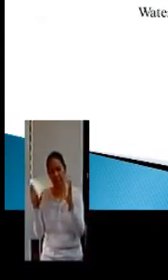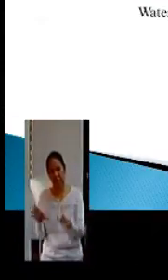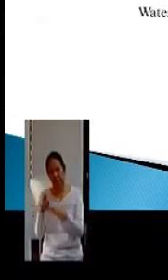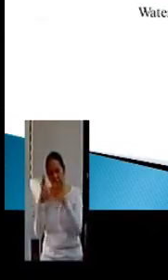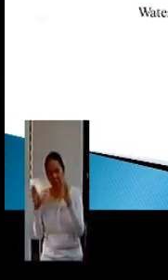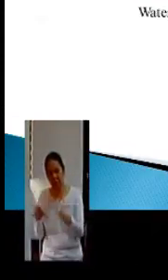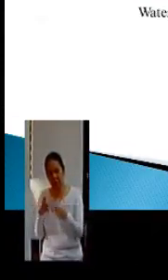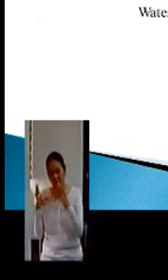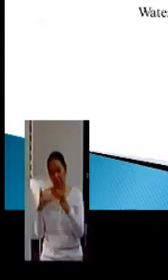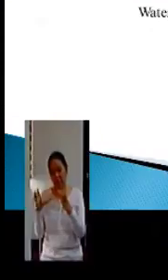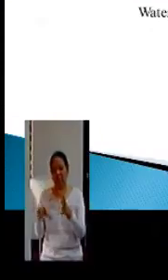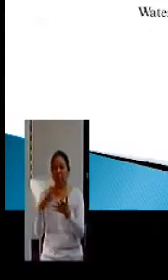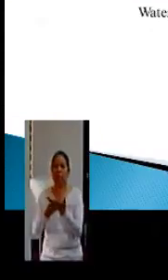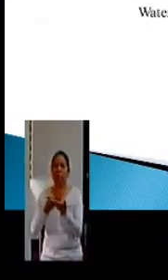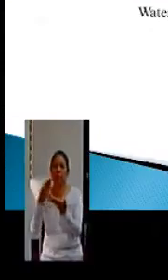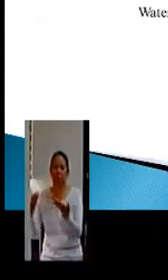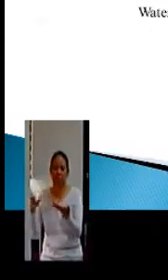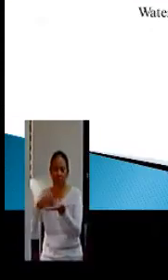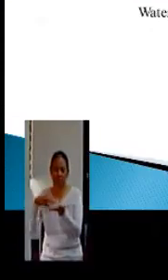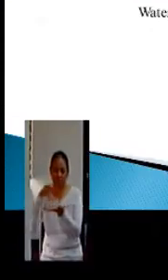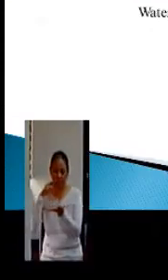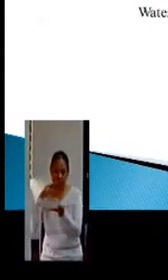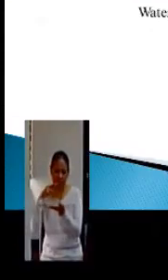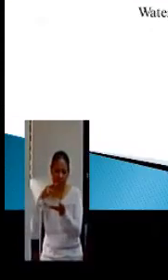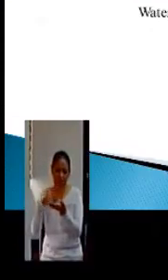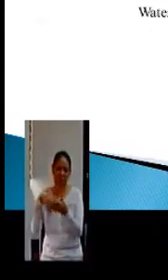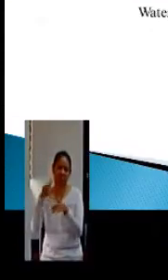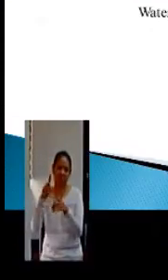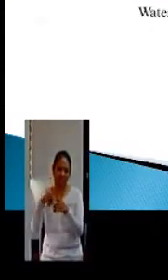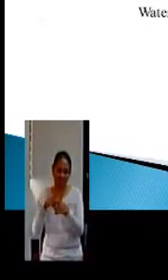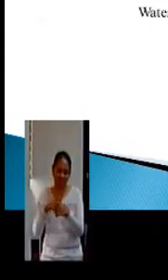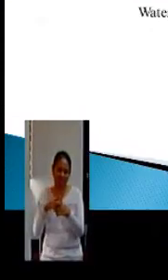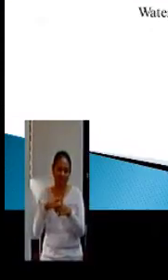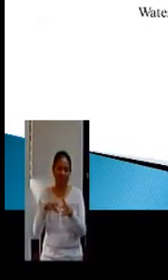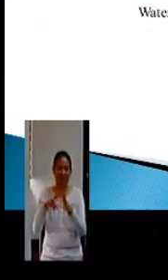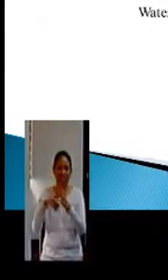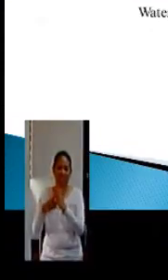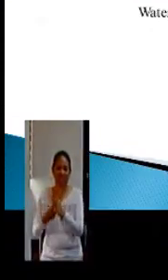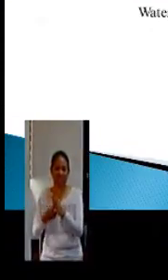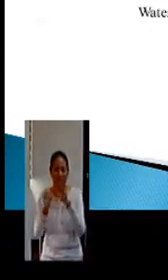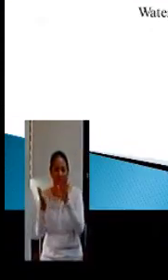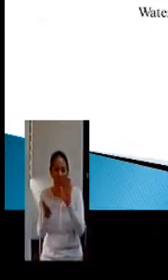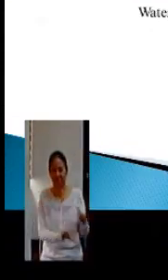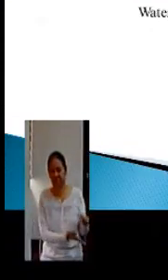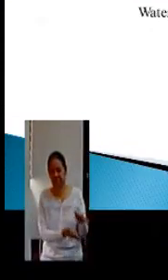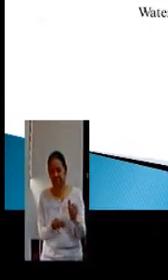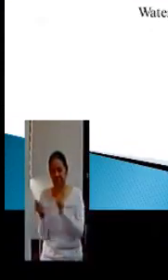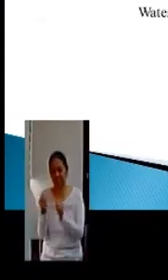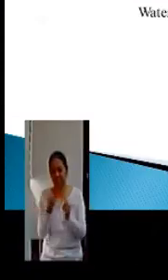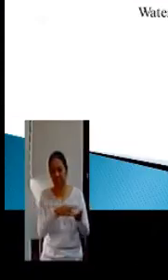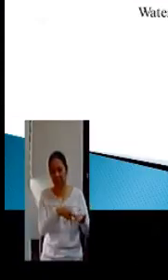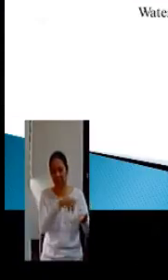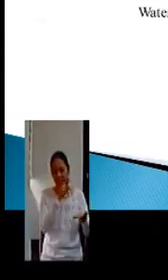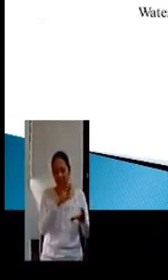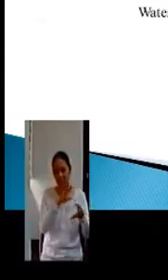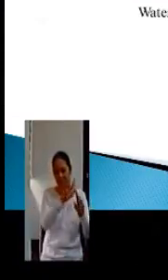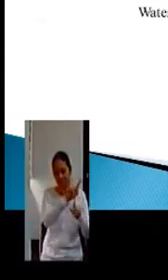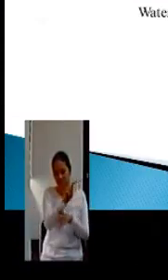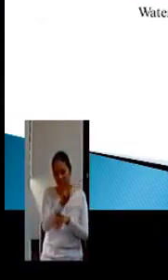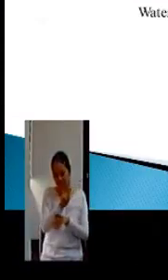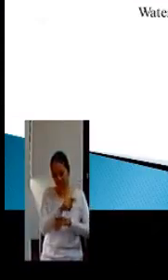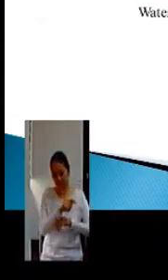rice. And that will eventually the start of the abandonment of our rice terraces. Yan yung